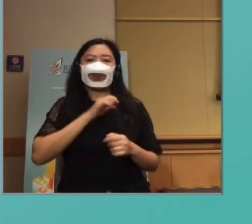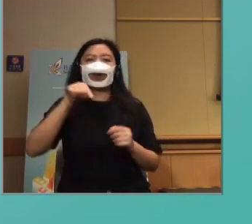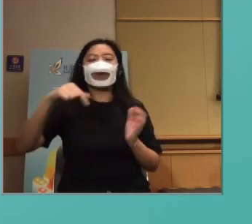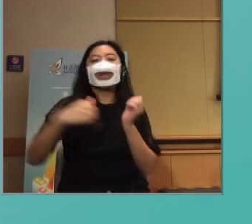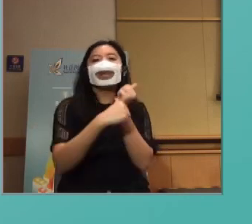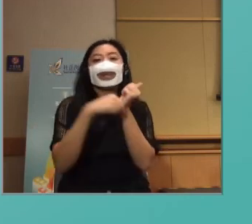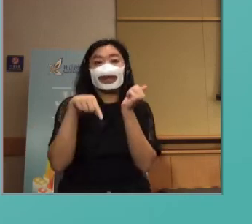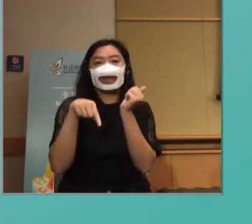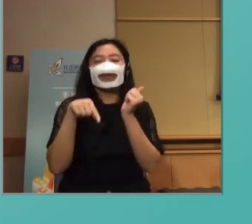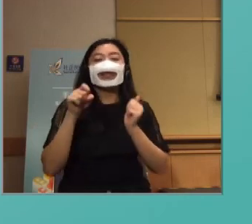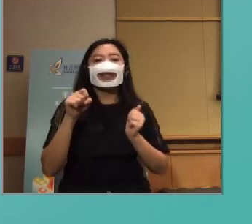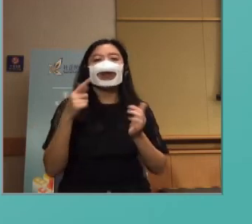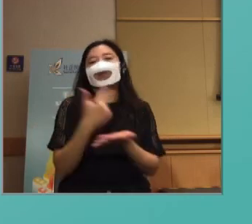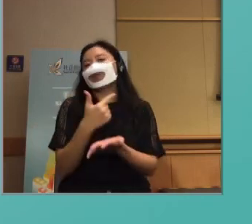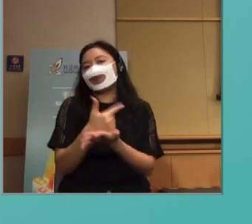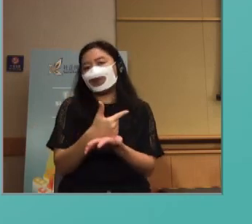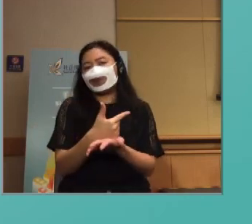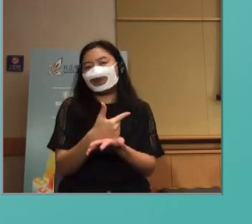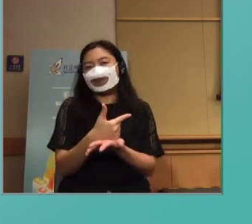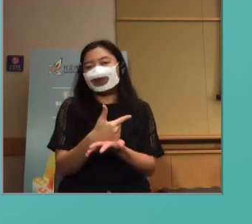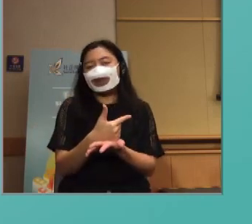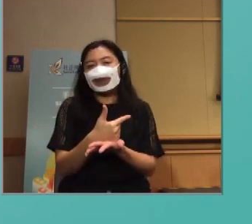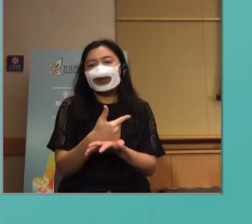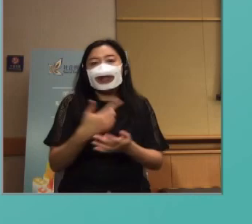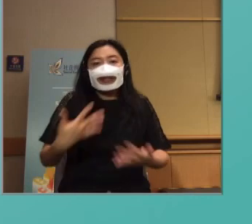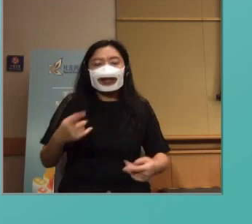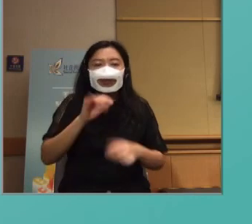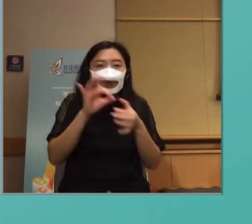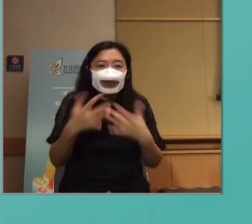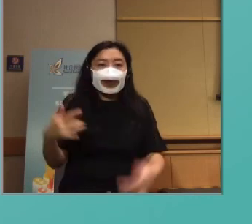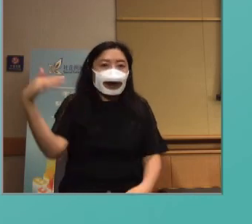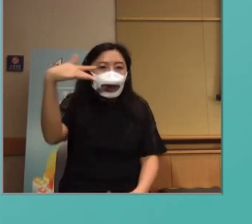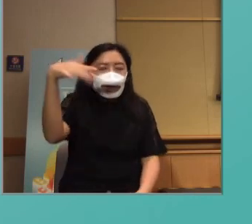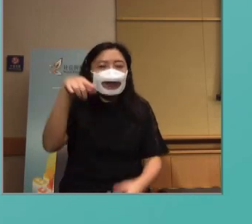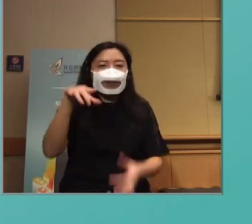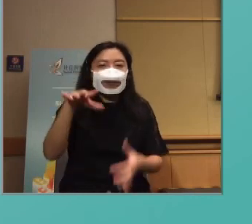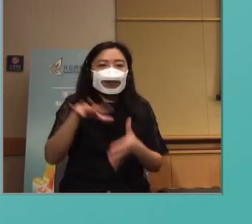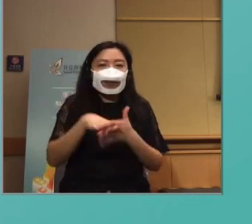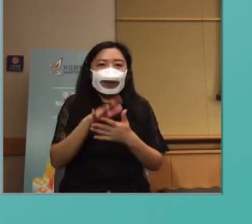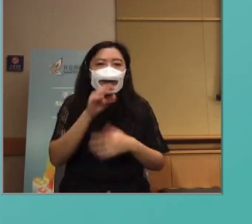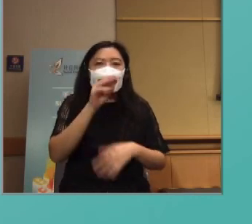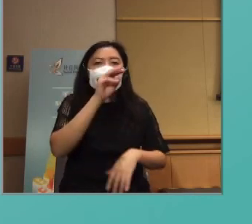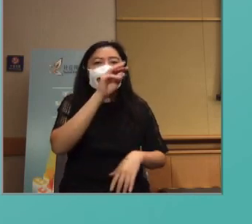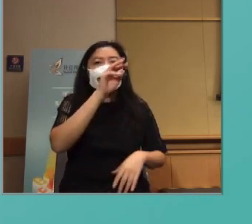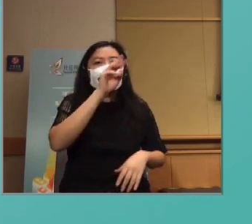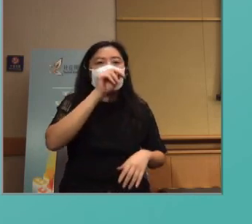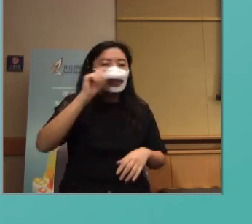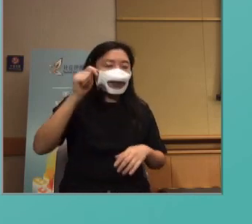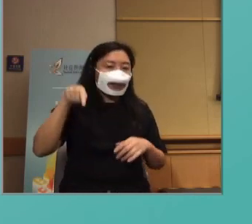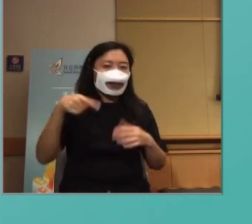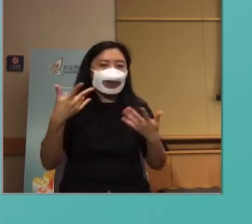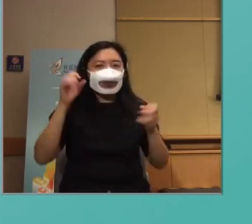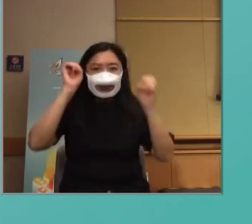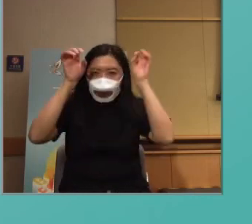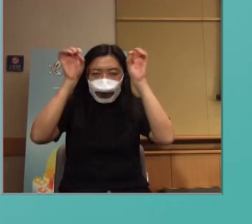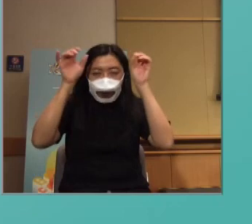trending NFTs that are able to create funding. The keyword being funding. For